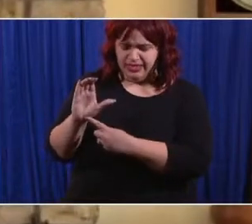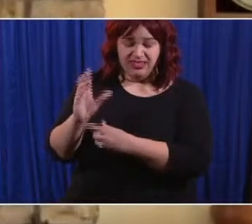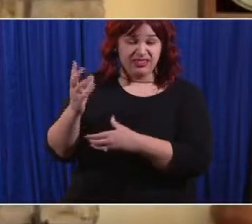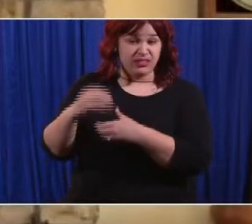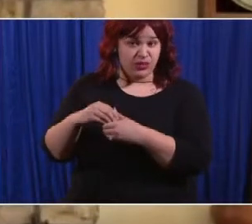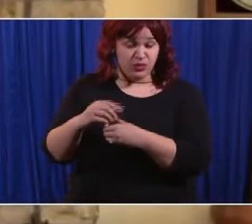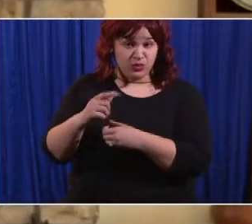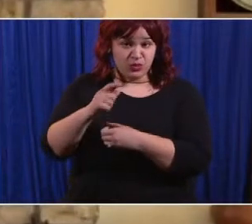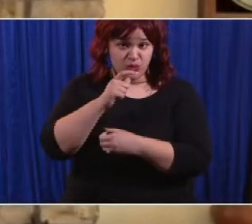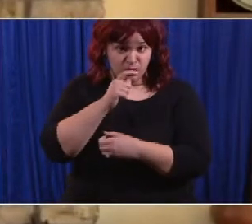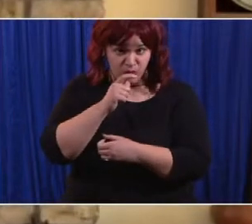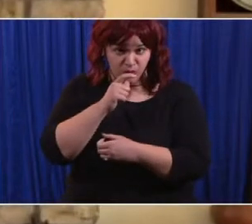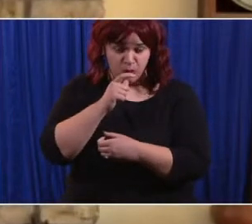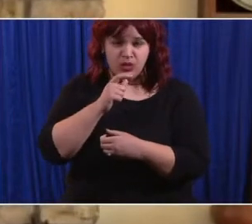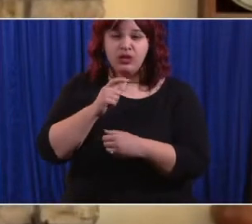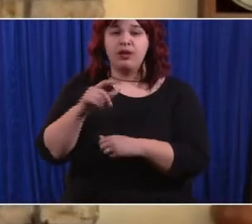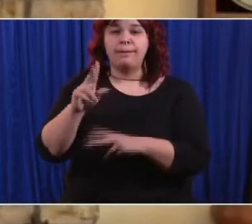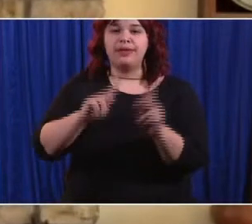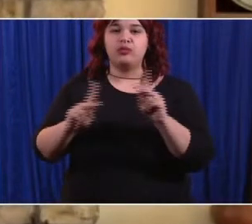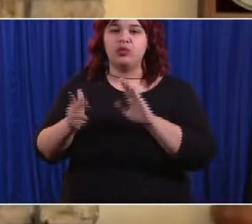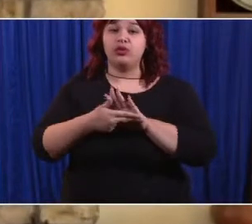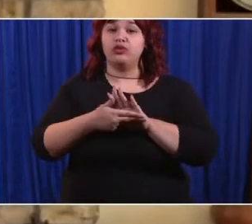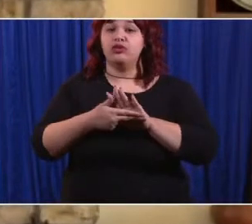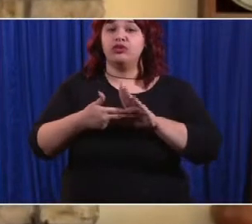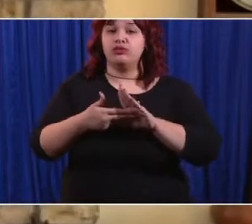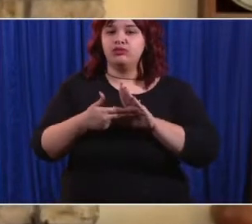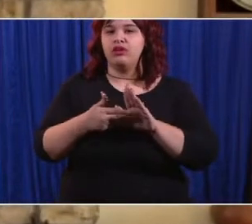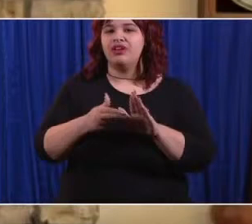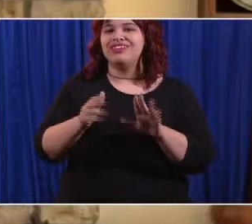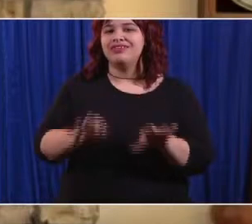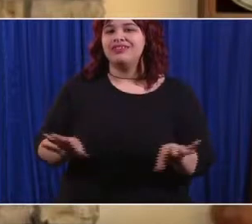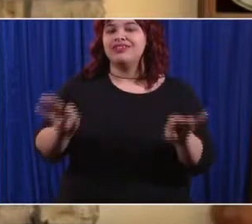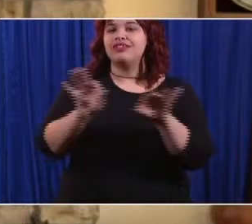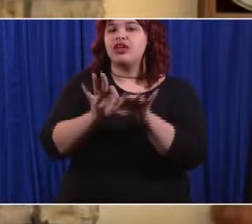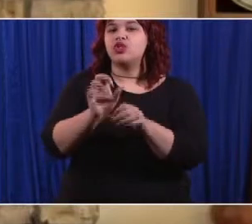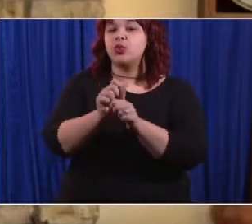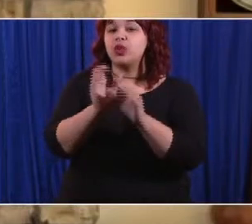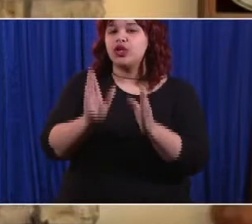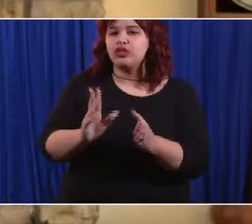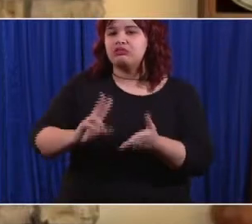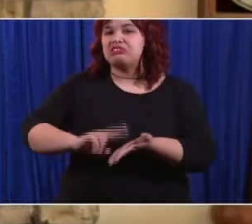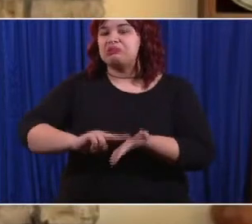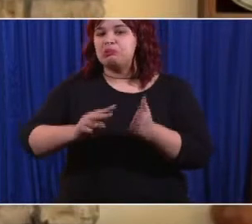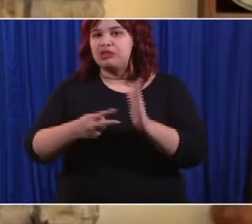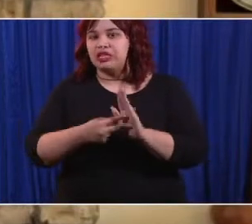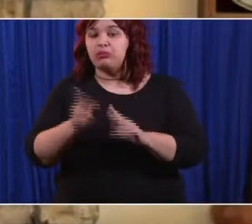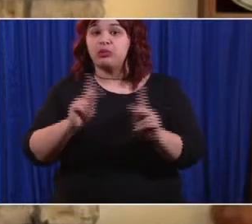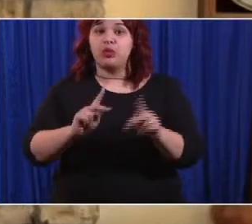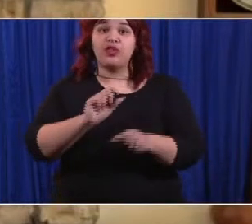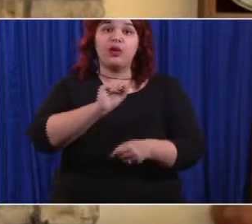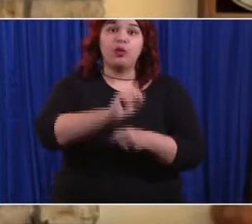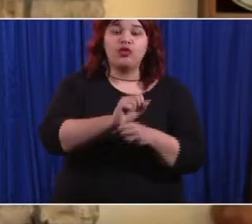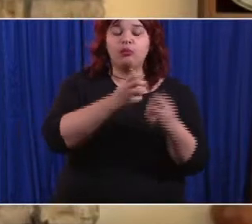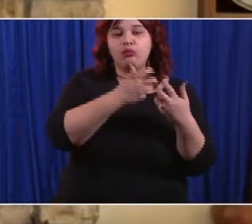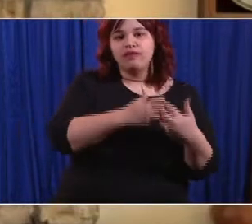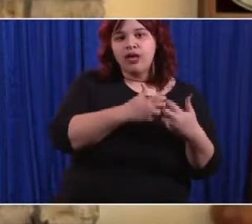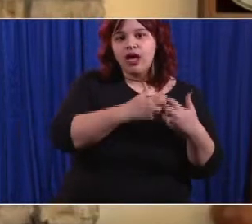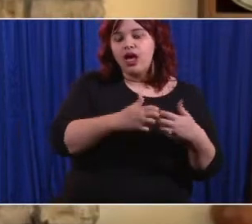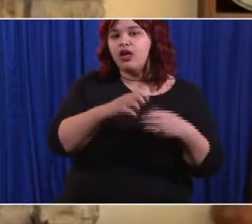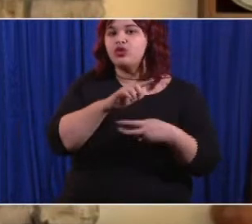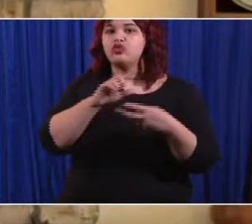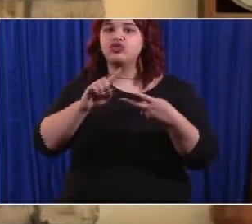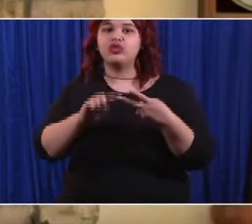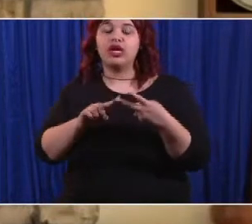included essential workers at one time, food service and manufacturing, or am I wrong about that? Are they